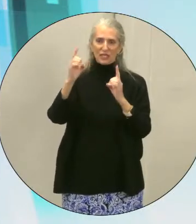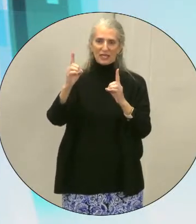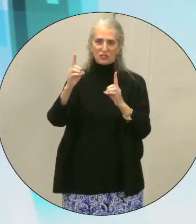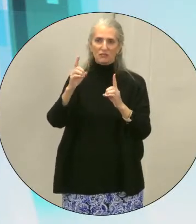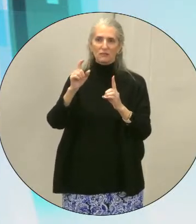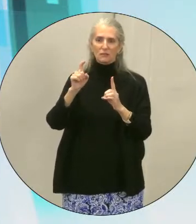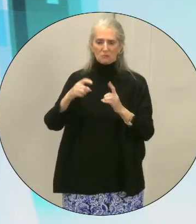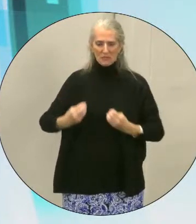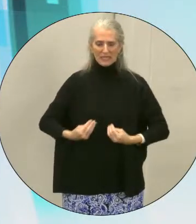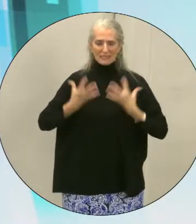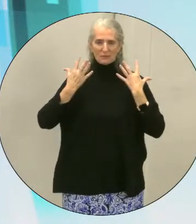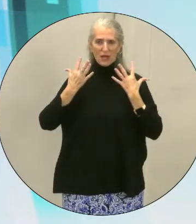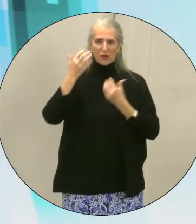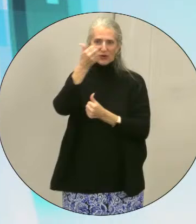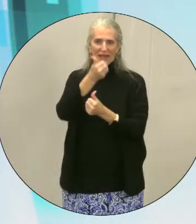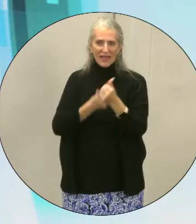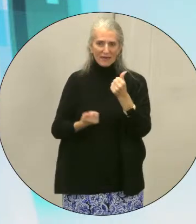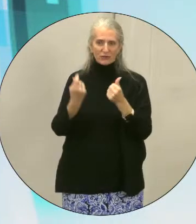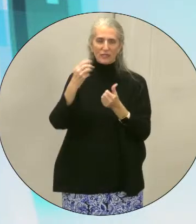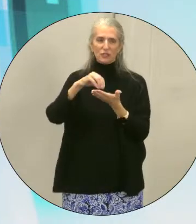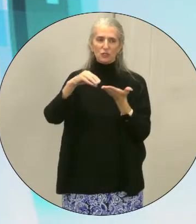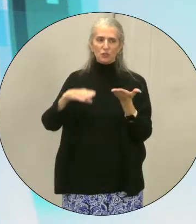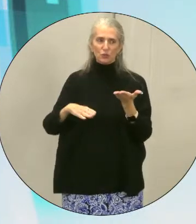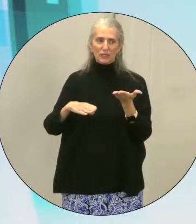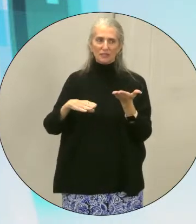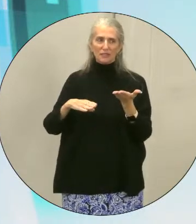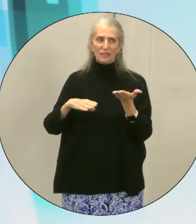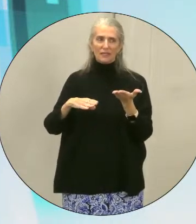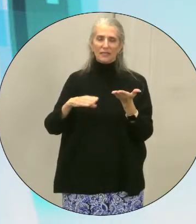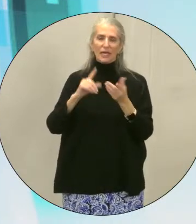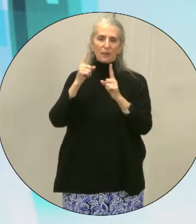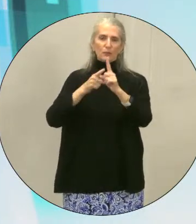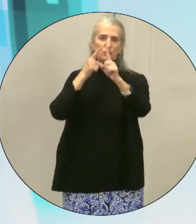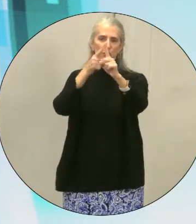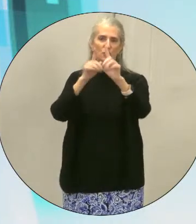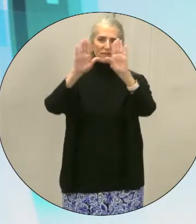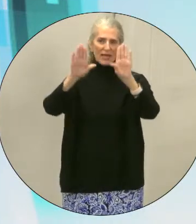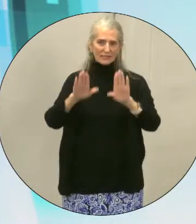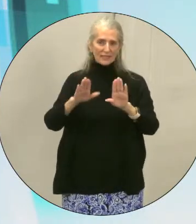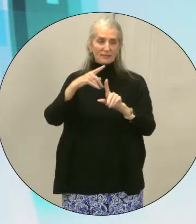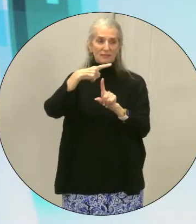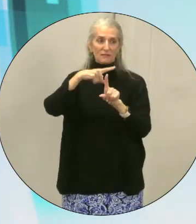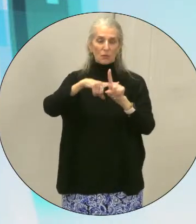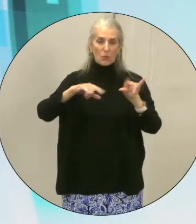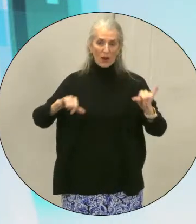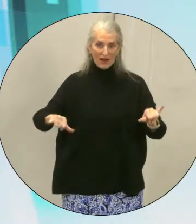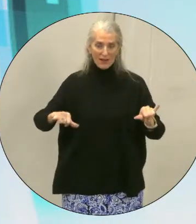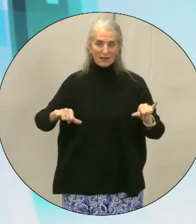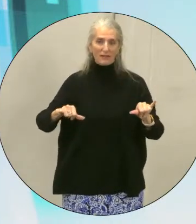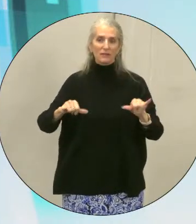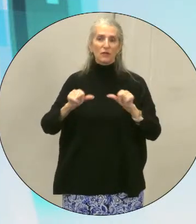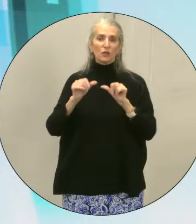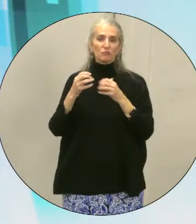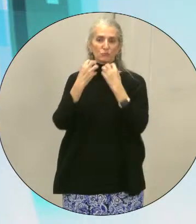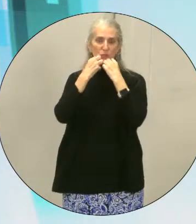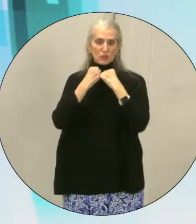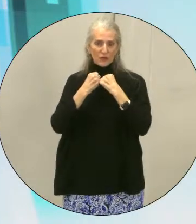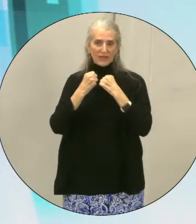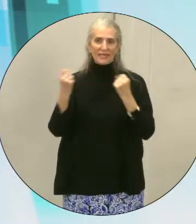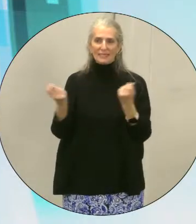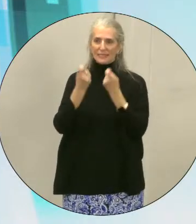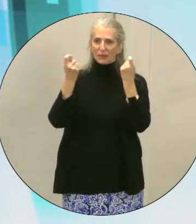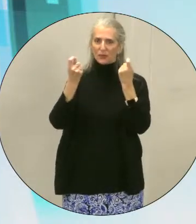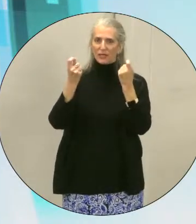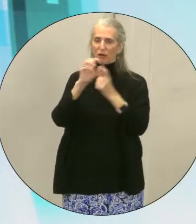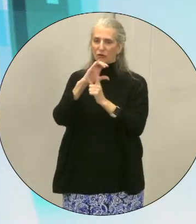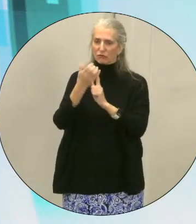every student in the pursuit of excellence, while also preserving and celebrating our cultural